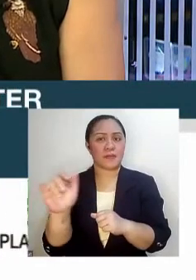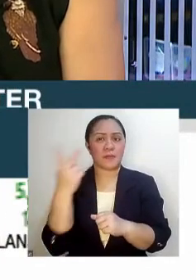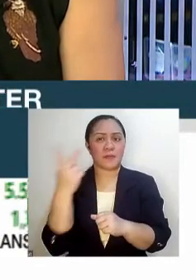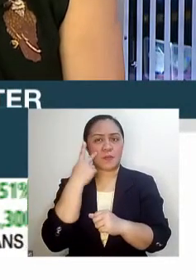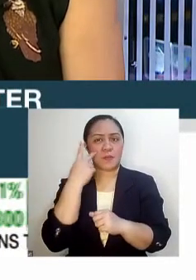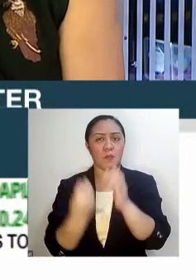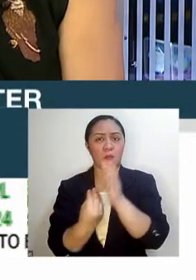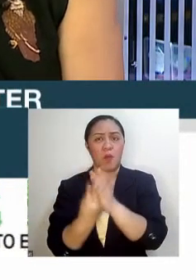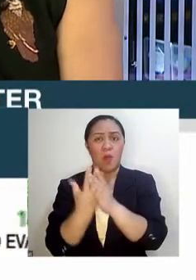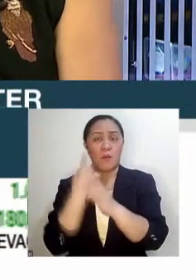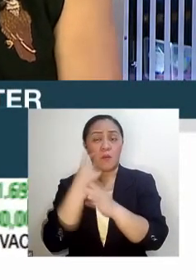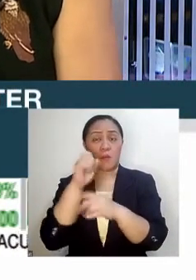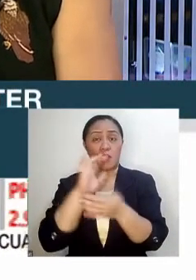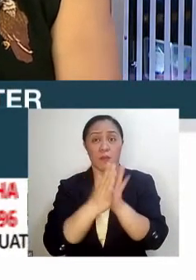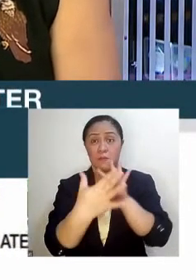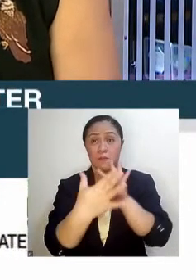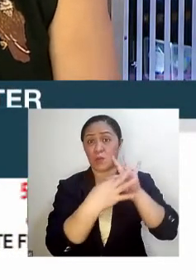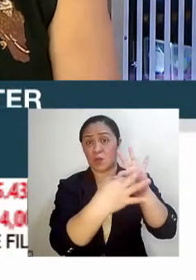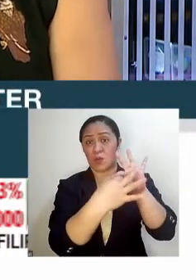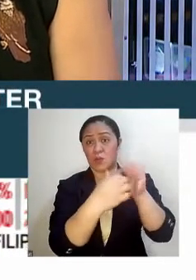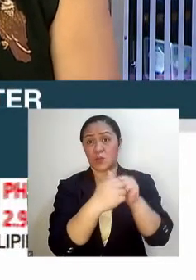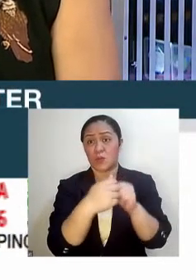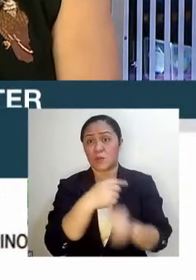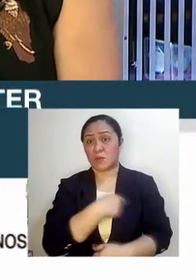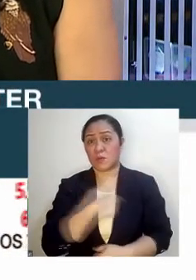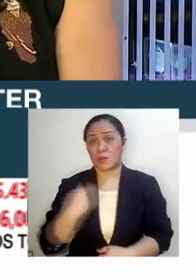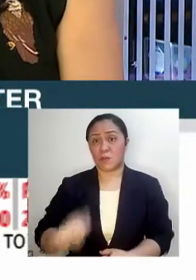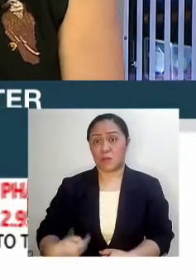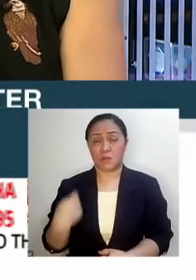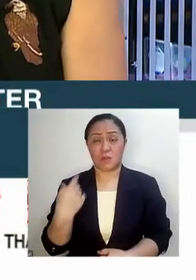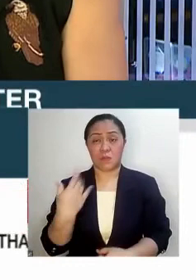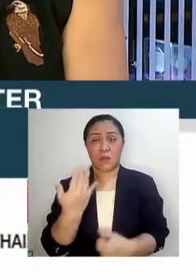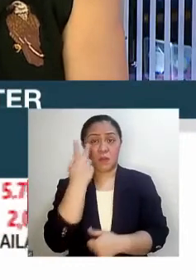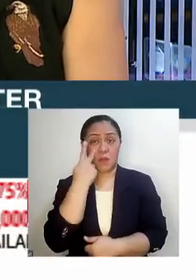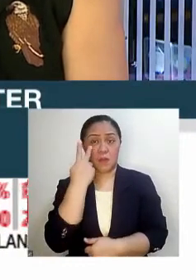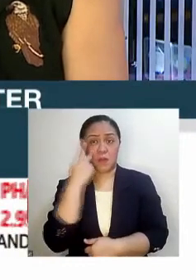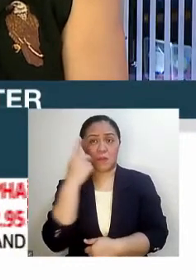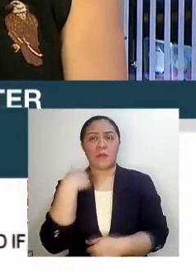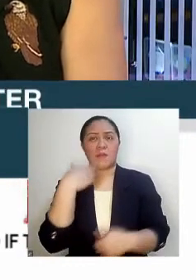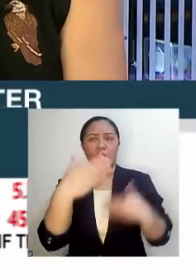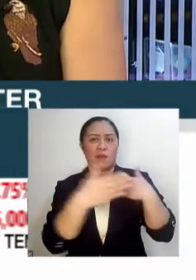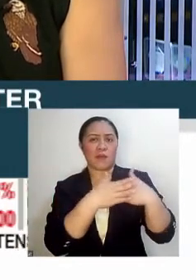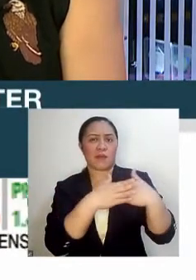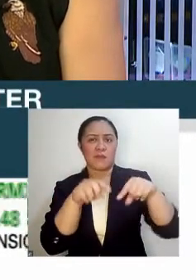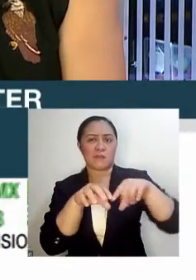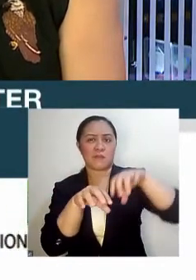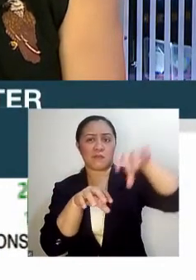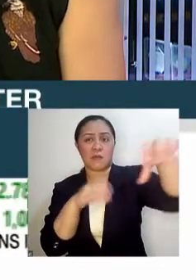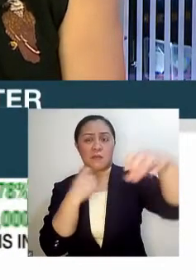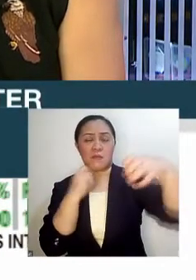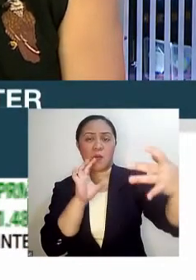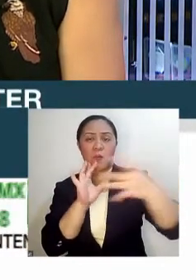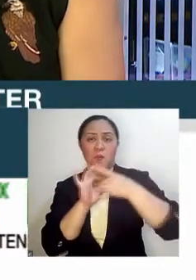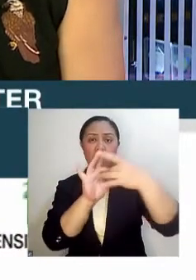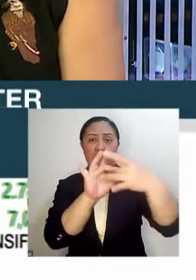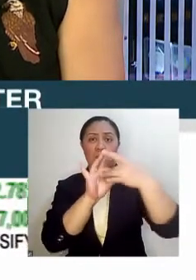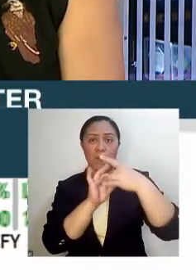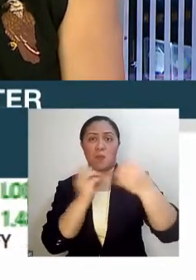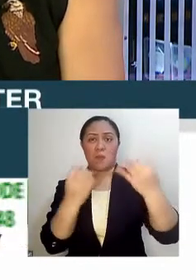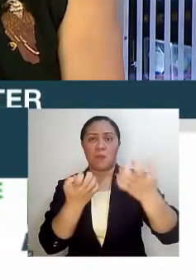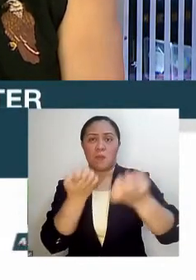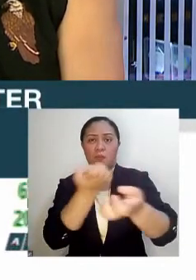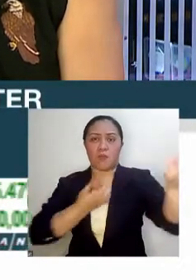China. China is a very close neighbor, and we have a lot of engagement with them, especially trade.